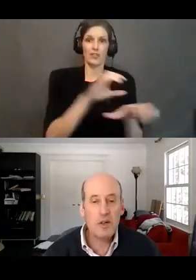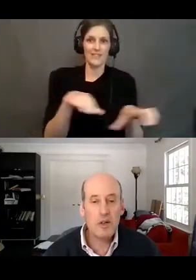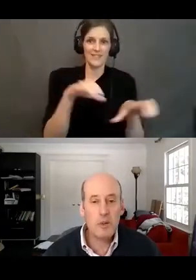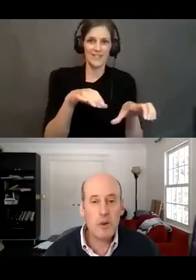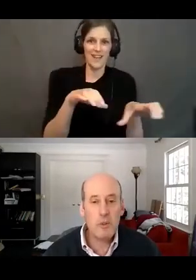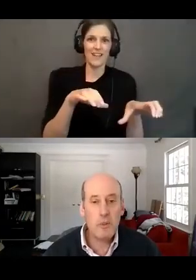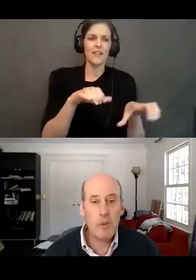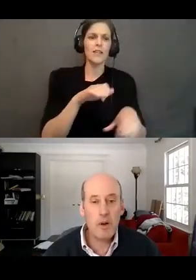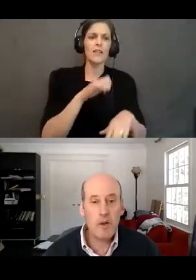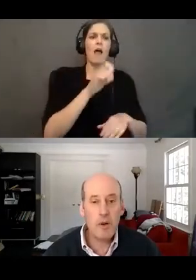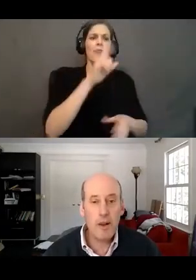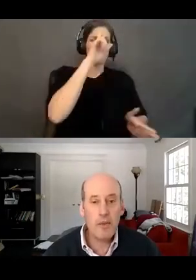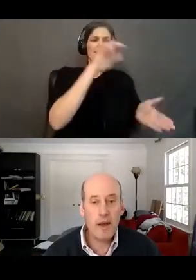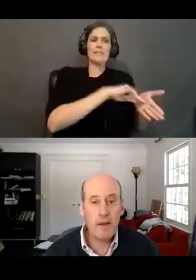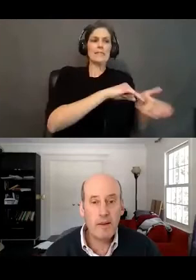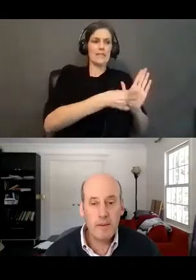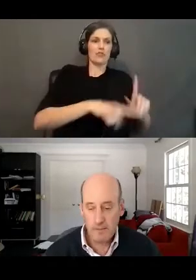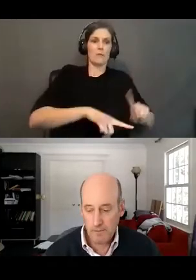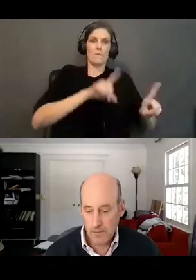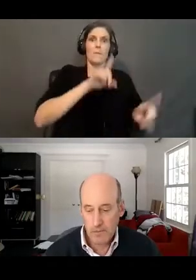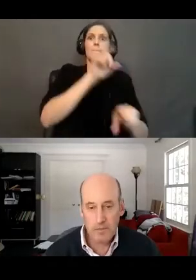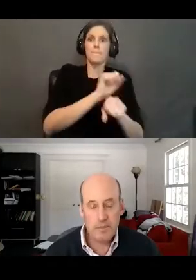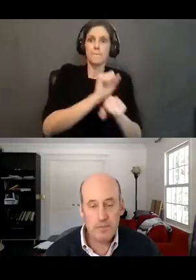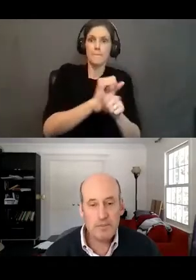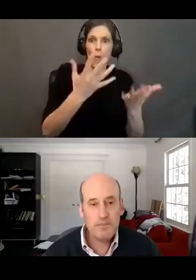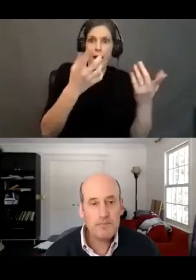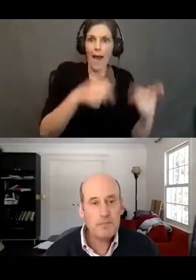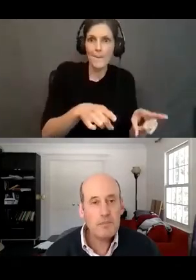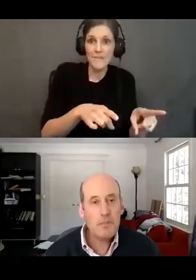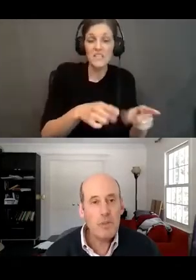intended curriculum. We might want to know about that.